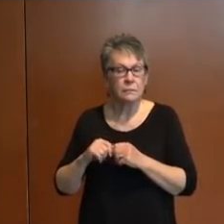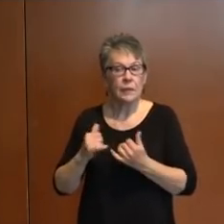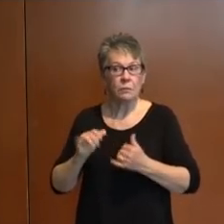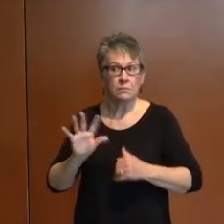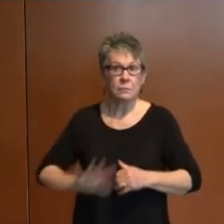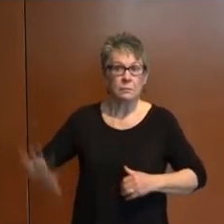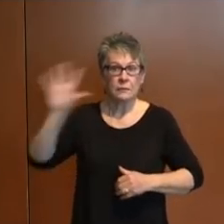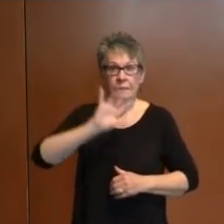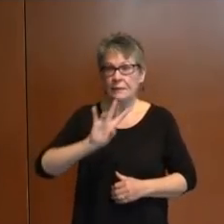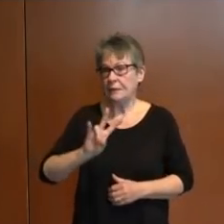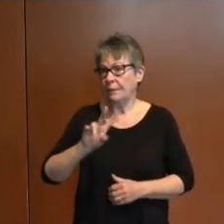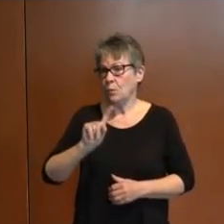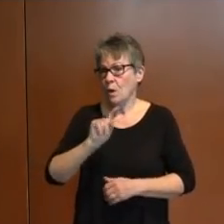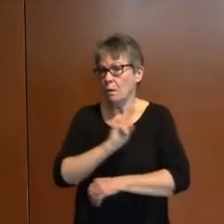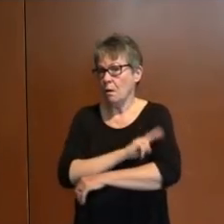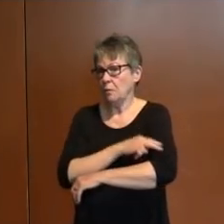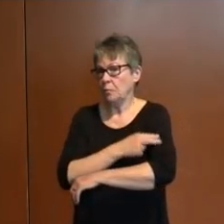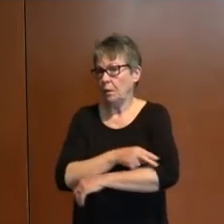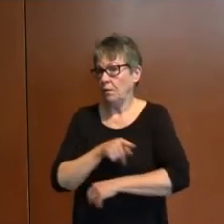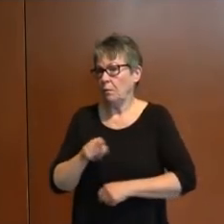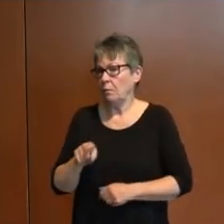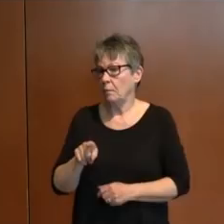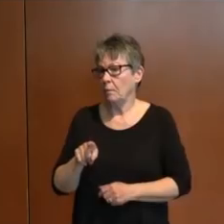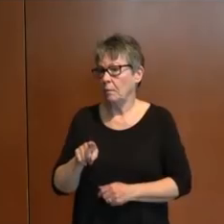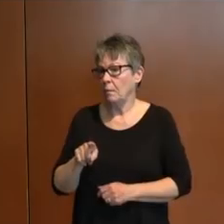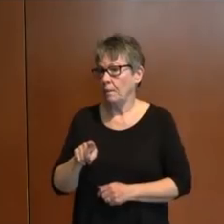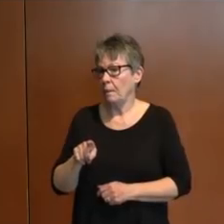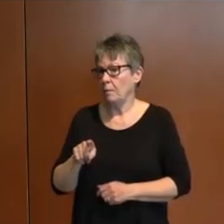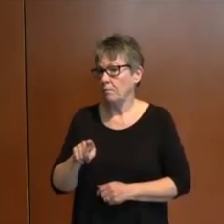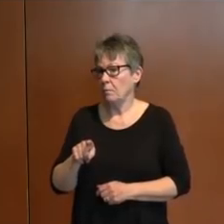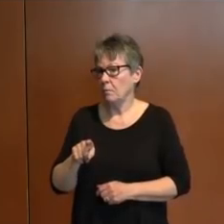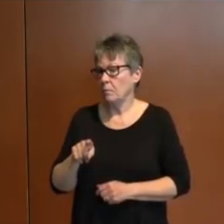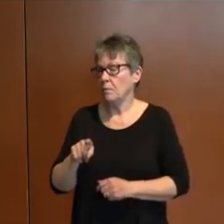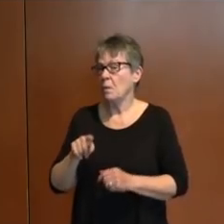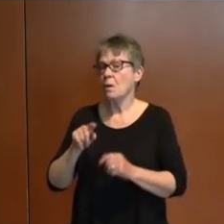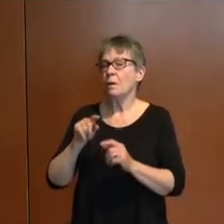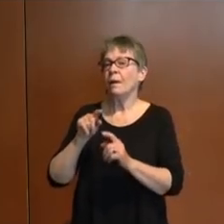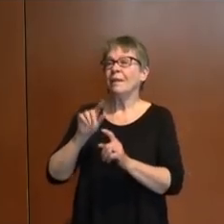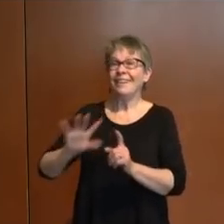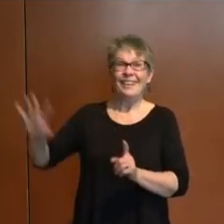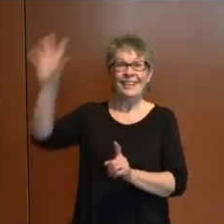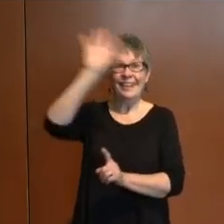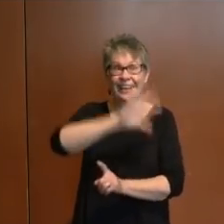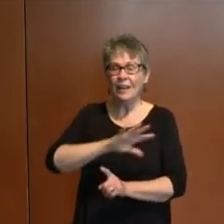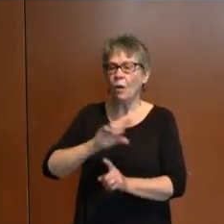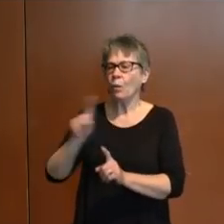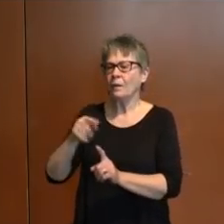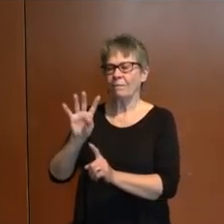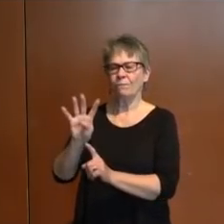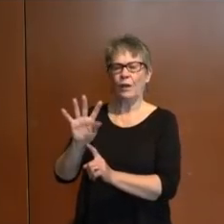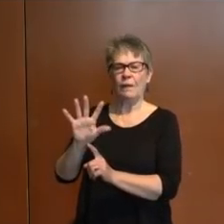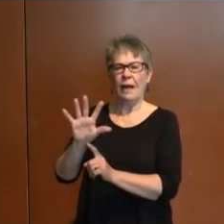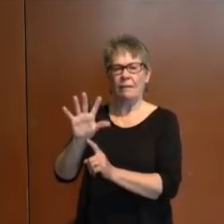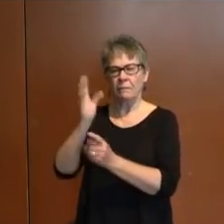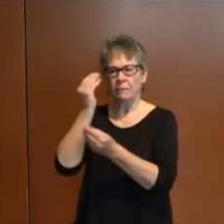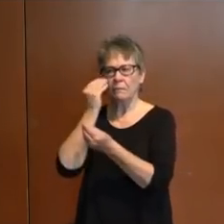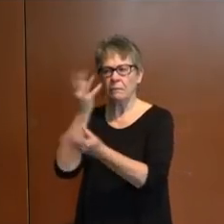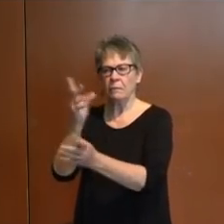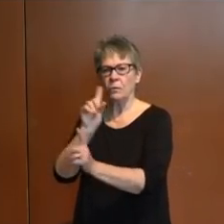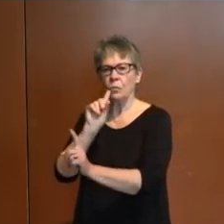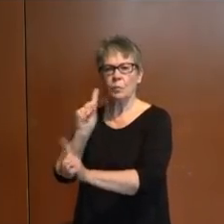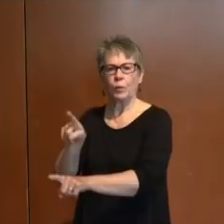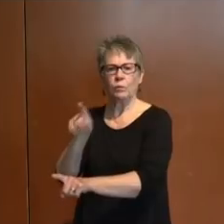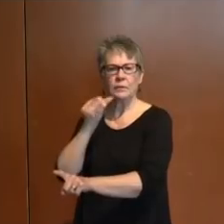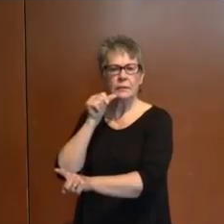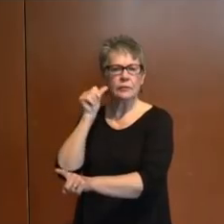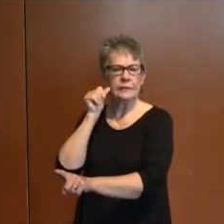that. You should know what's going on, particularly in your county hospitals. I did not say how many healthcare